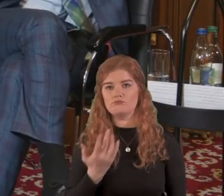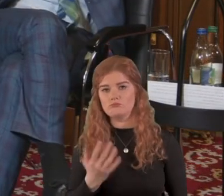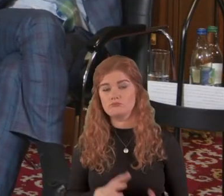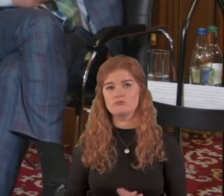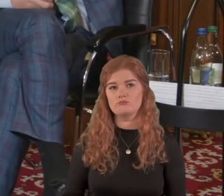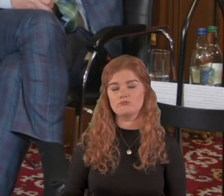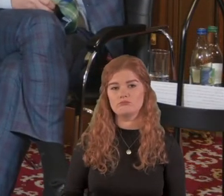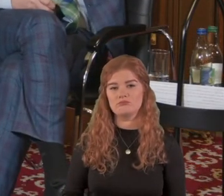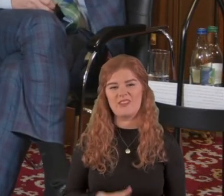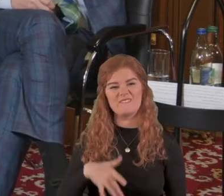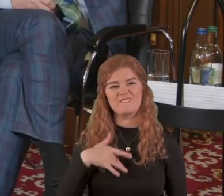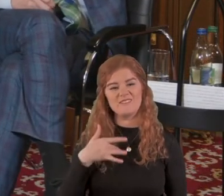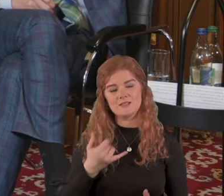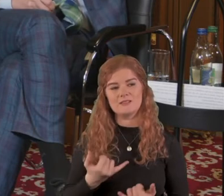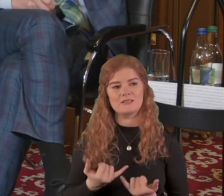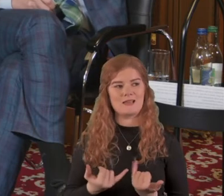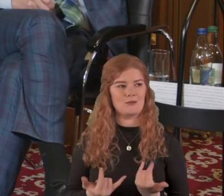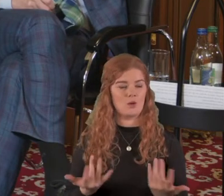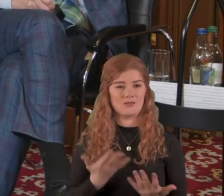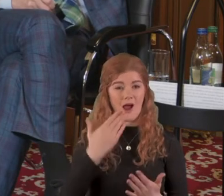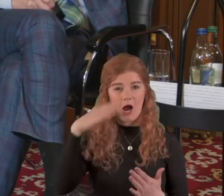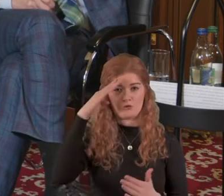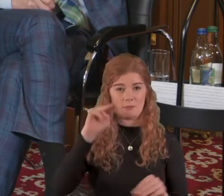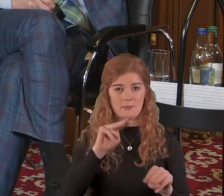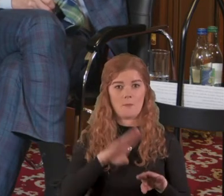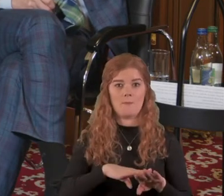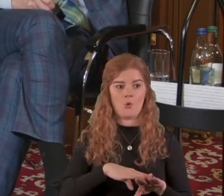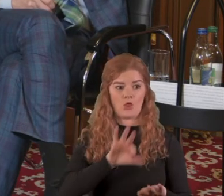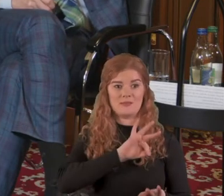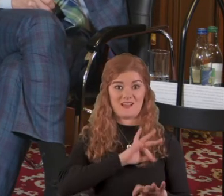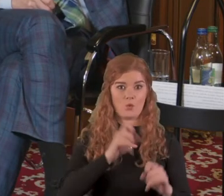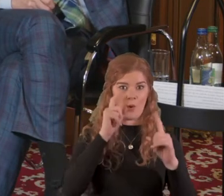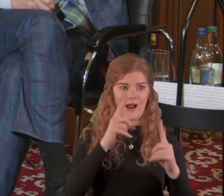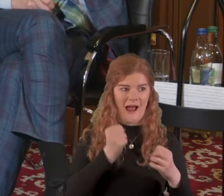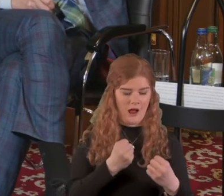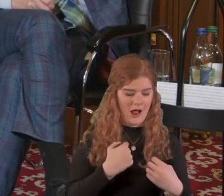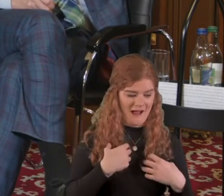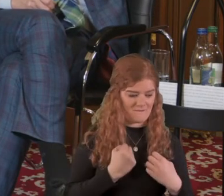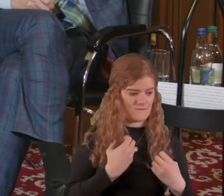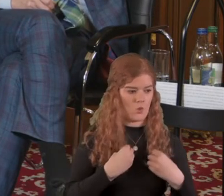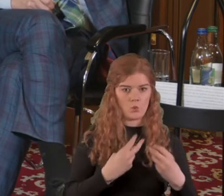It just feels to me a little bit as though the Irish were more aware of their weaknesses than their strengths.